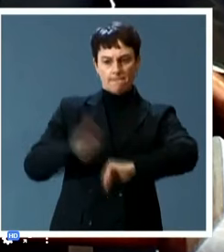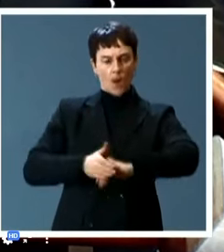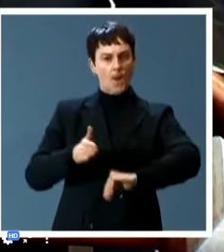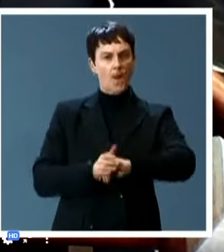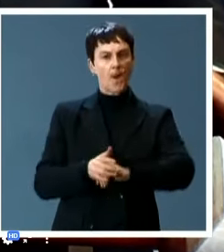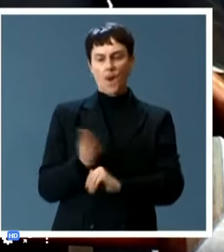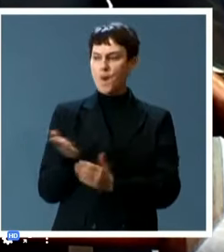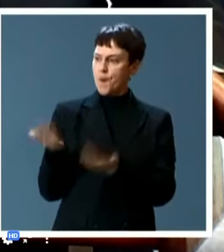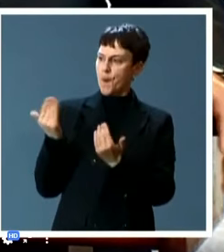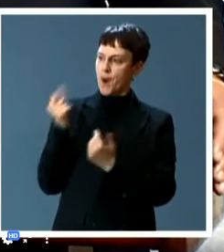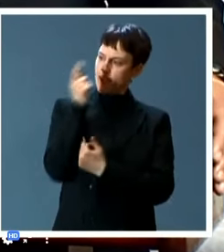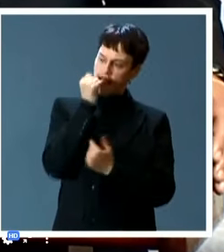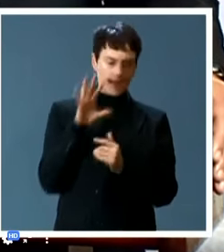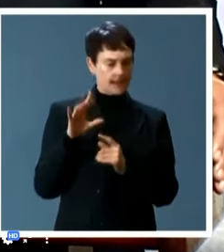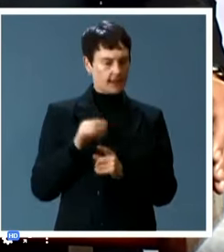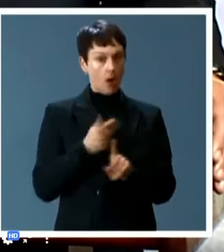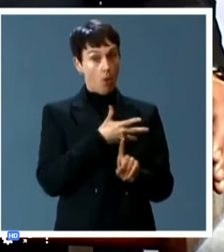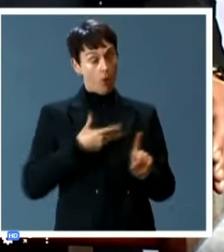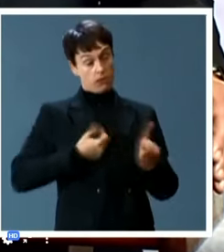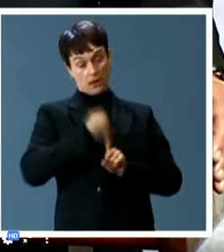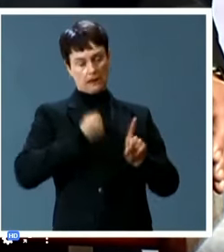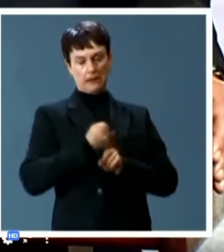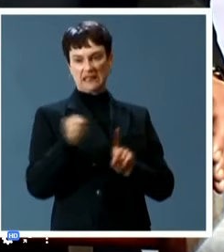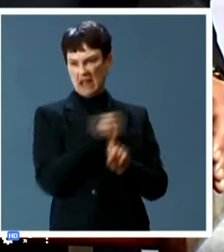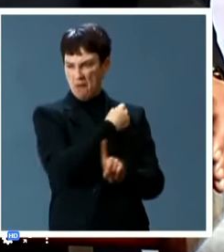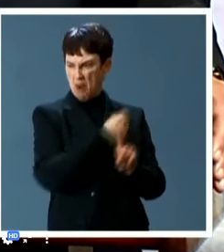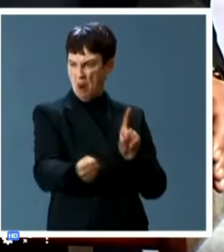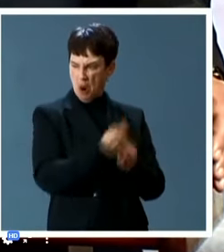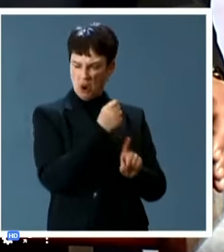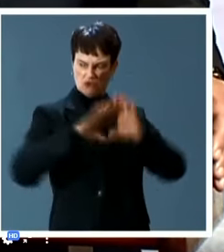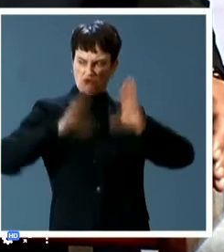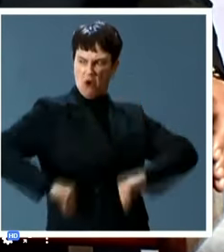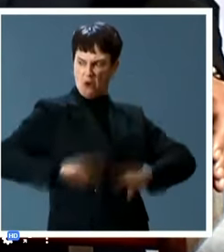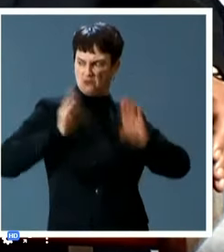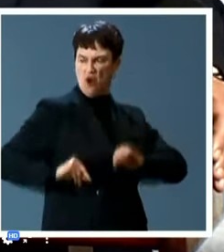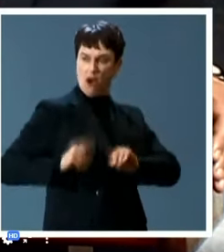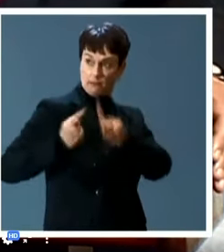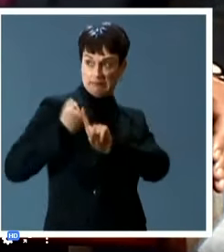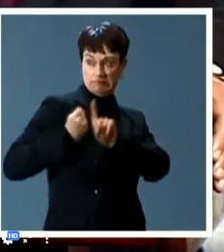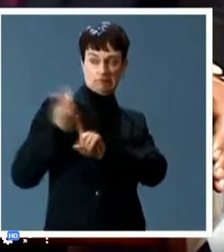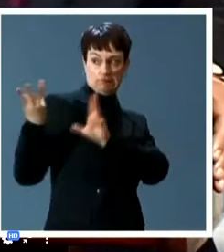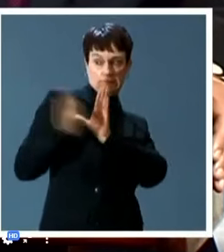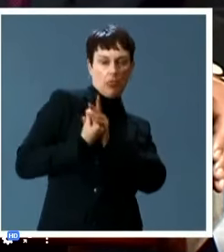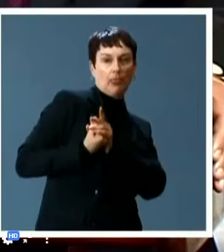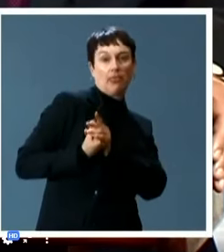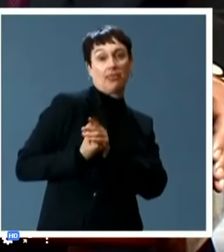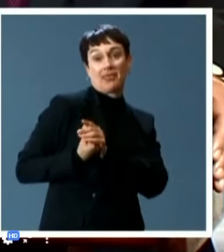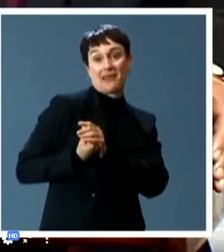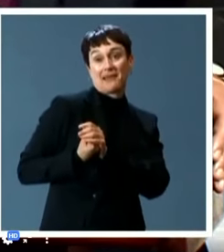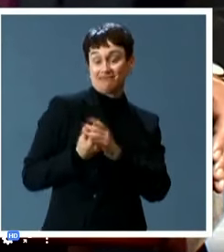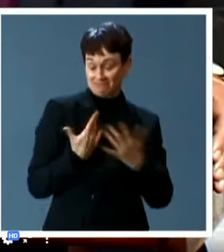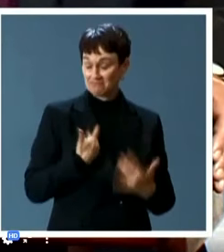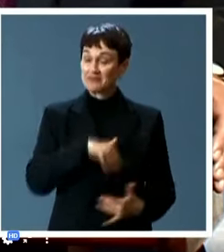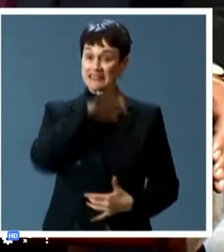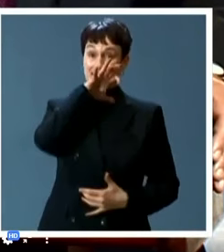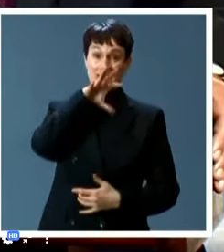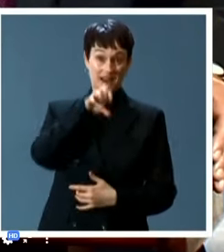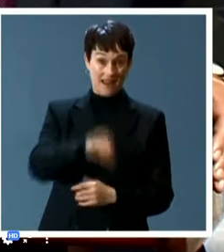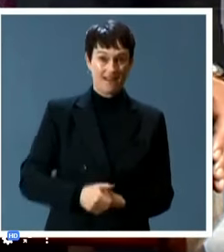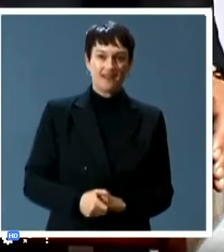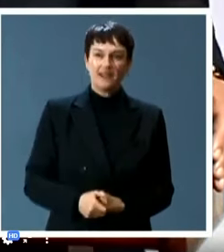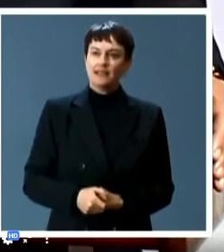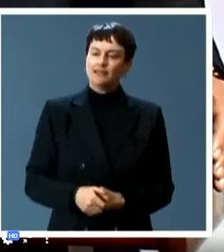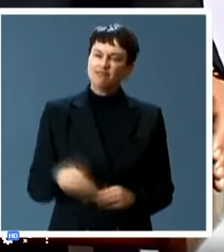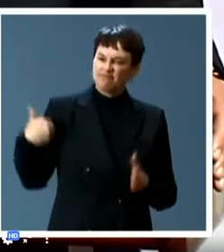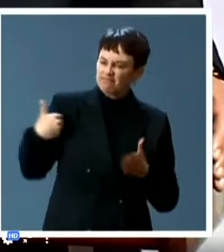the global scourge of violence against women and girls. Dear friends, recent decades have created